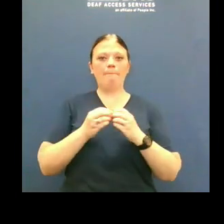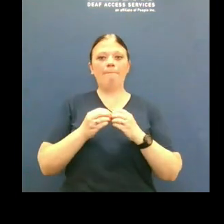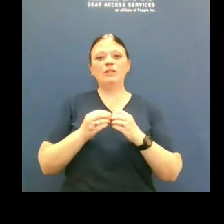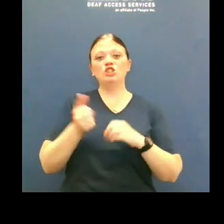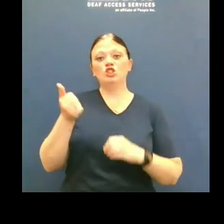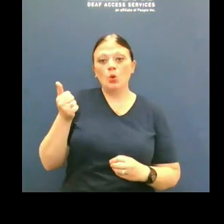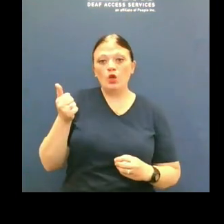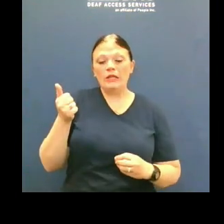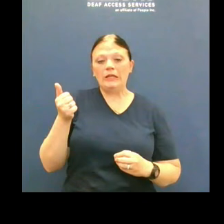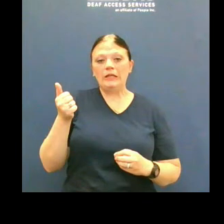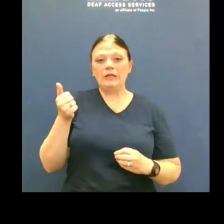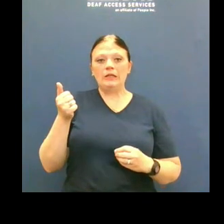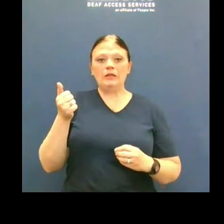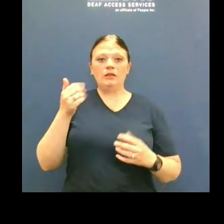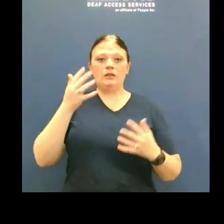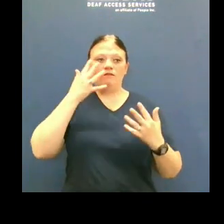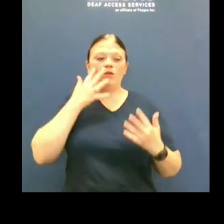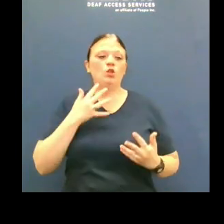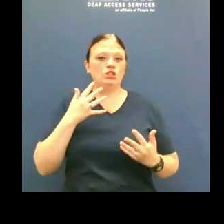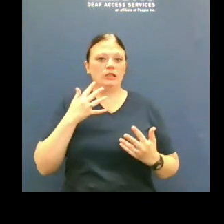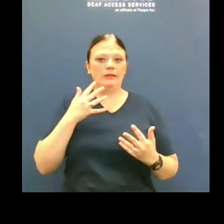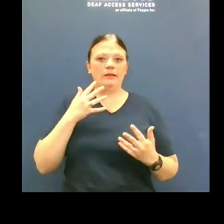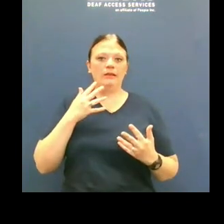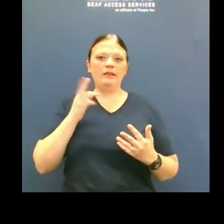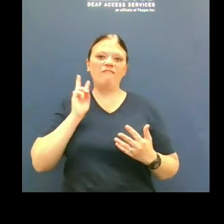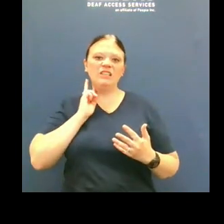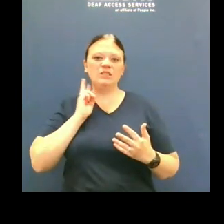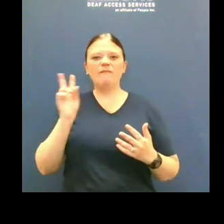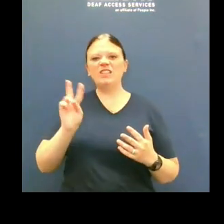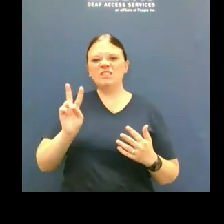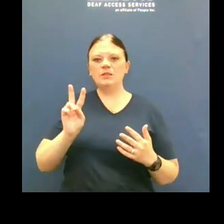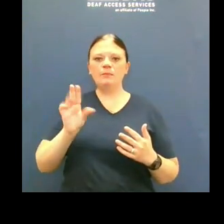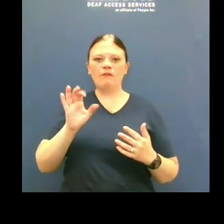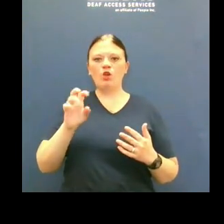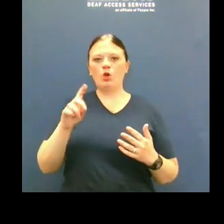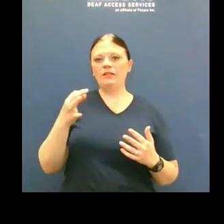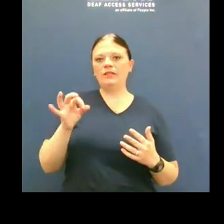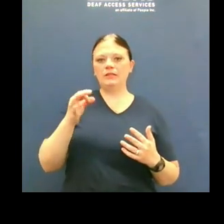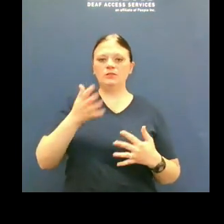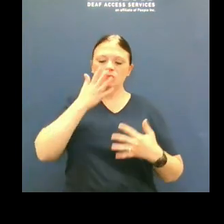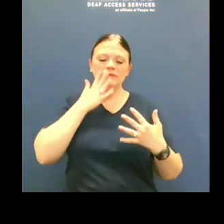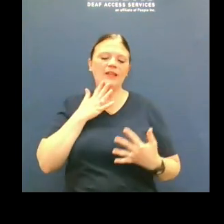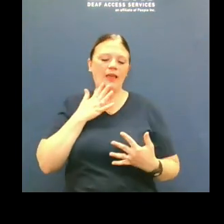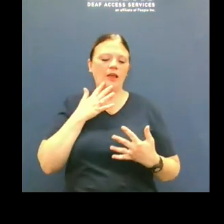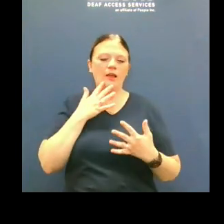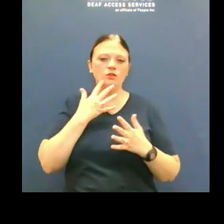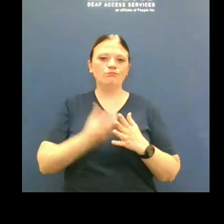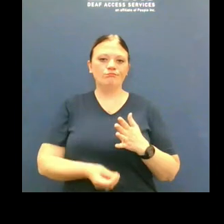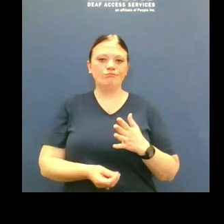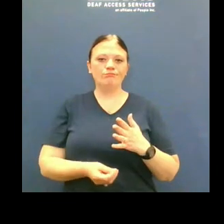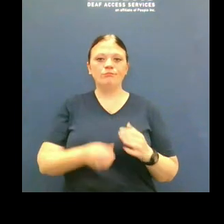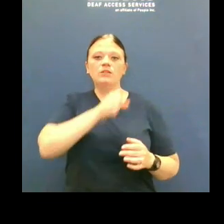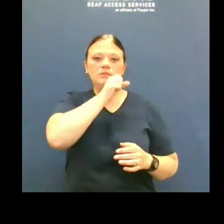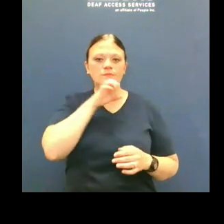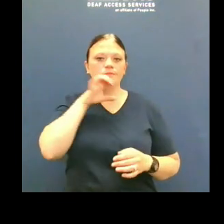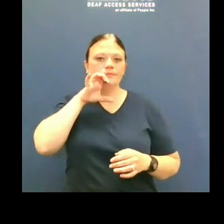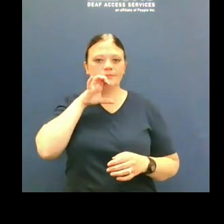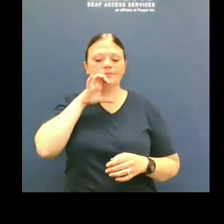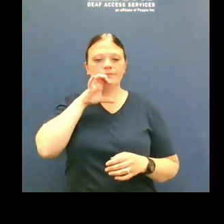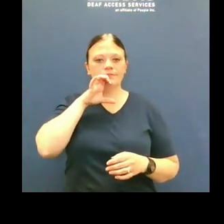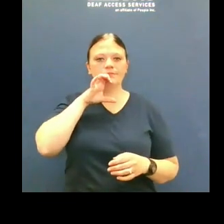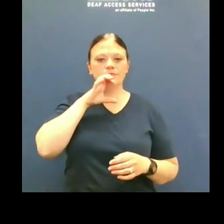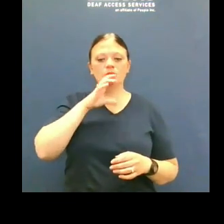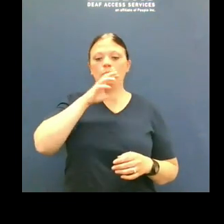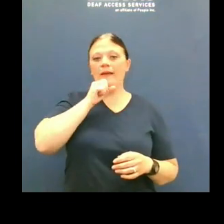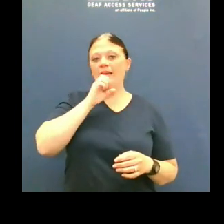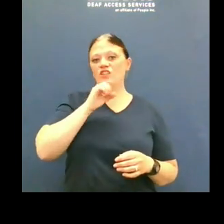majority of, unfortunately, our victims of COVID-19 that we're very sad to lose are our seniors, so people the